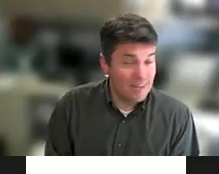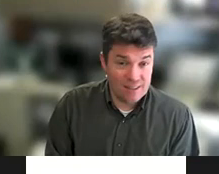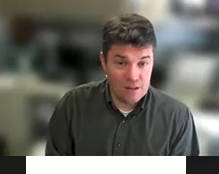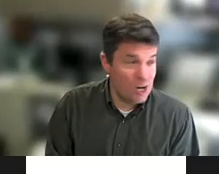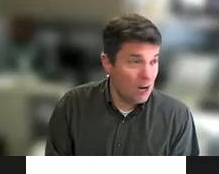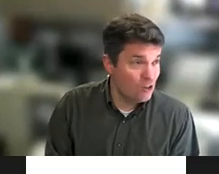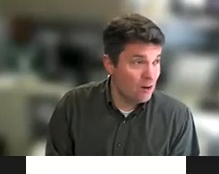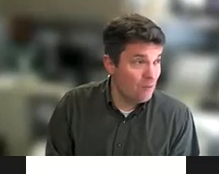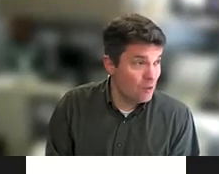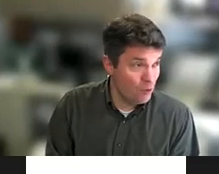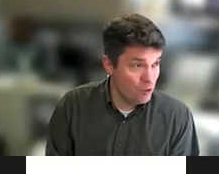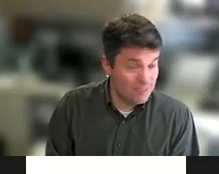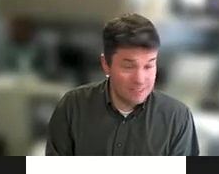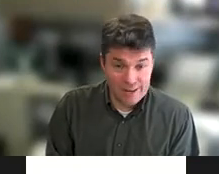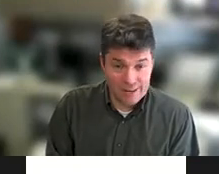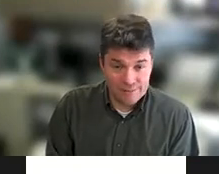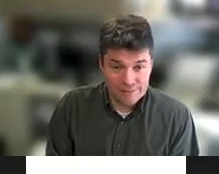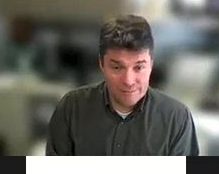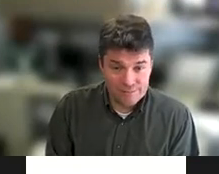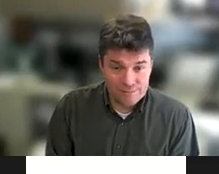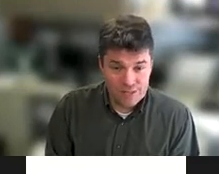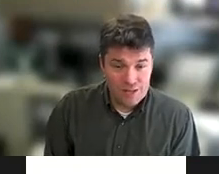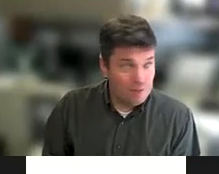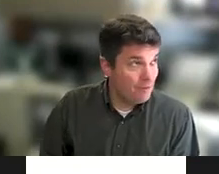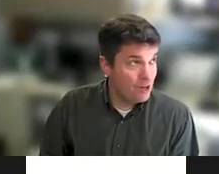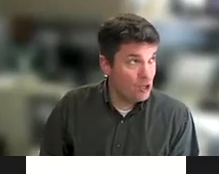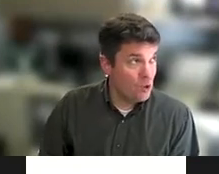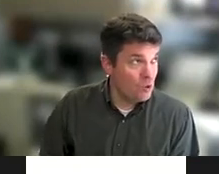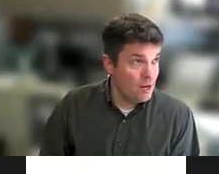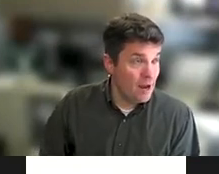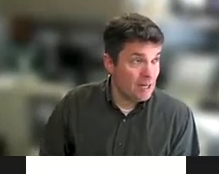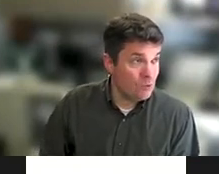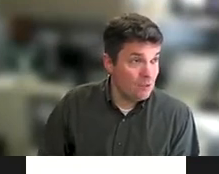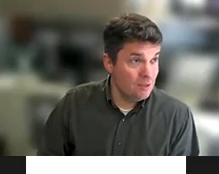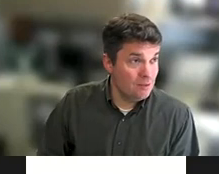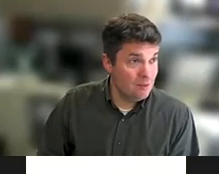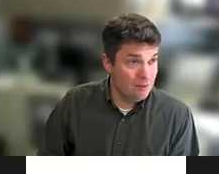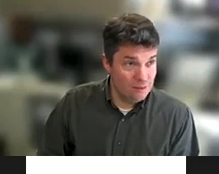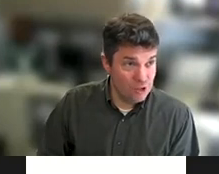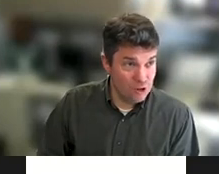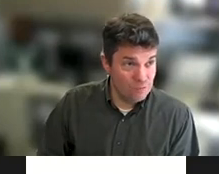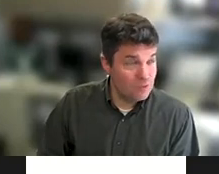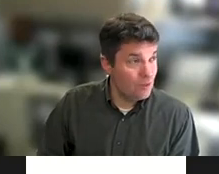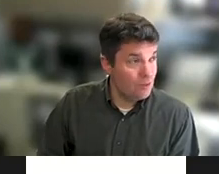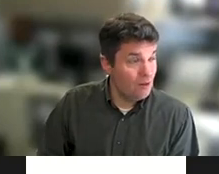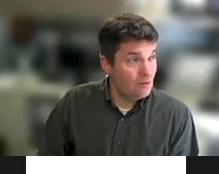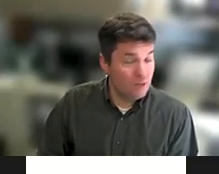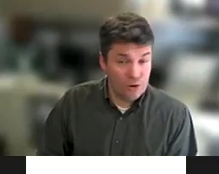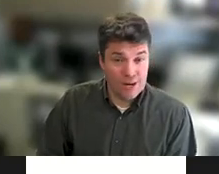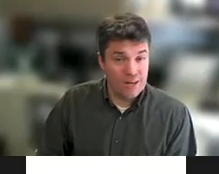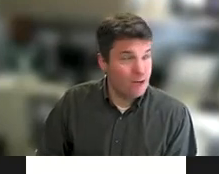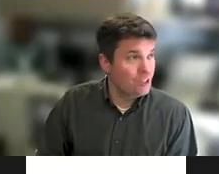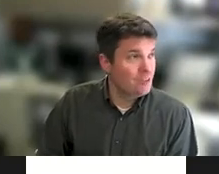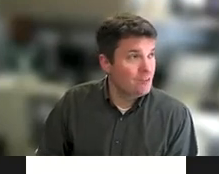you can see it's a little challenging of what the person is saying. But if I show you the actual terms with